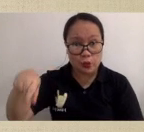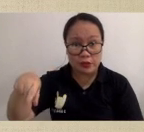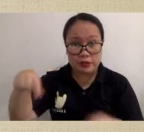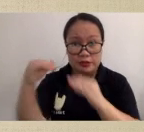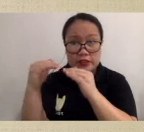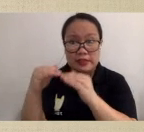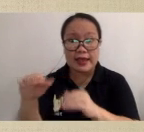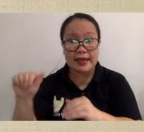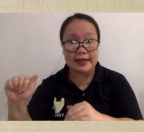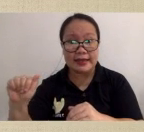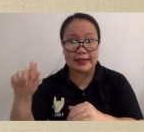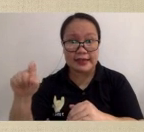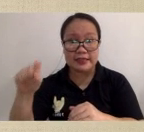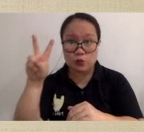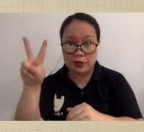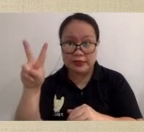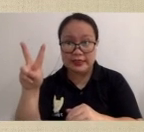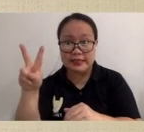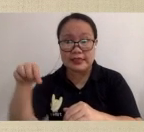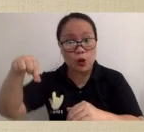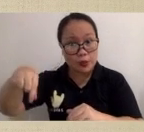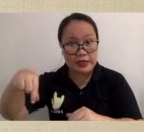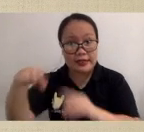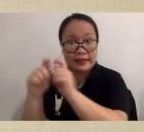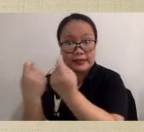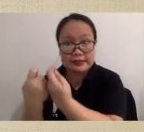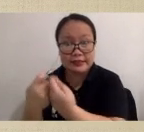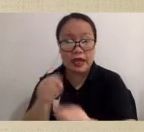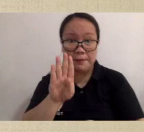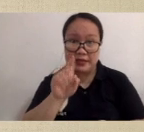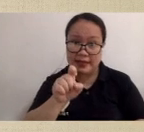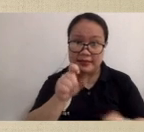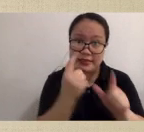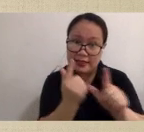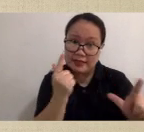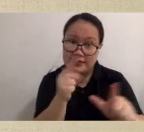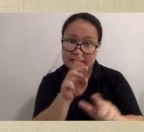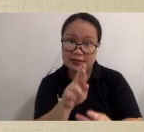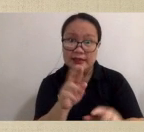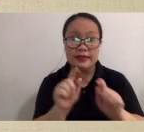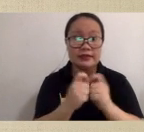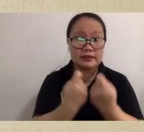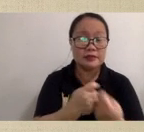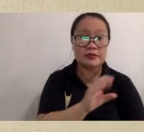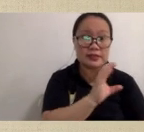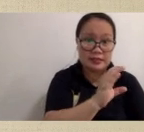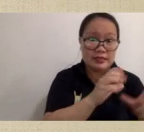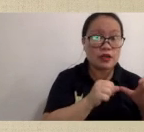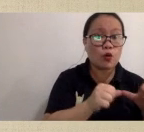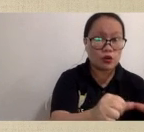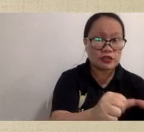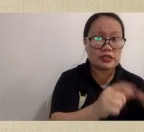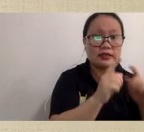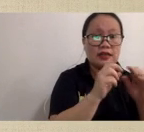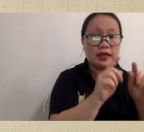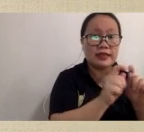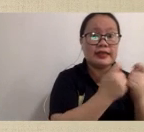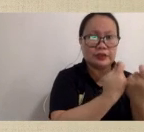ax squared is the quadratic term, bx is the linear term, and c is your constant